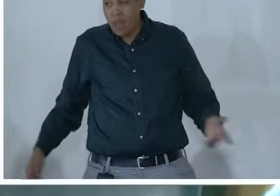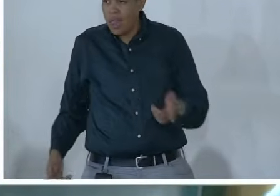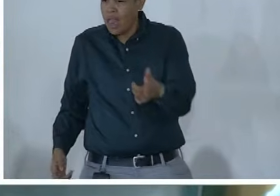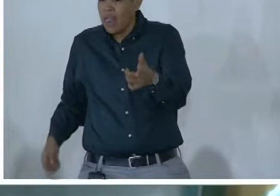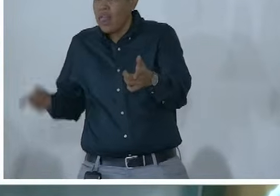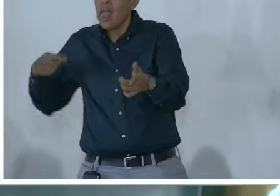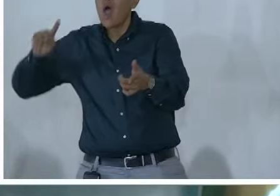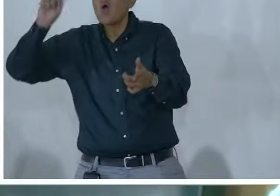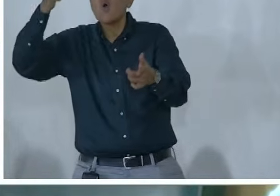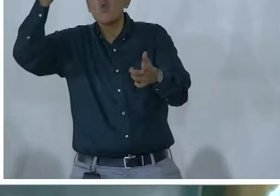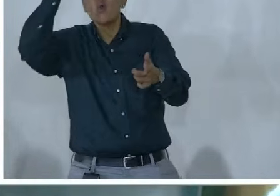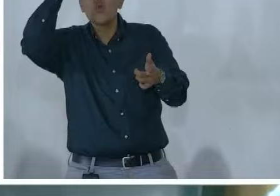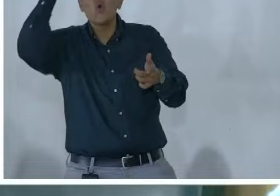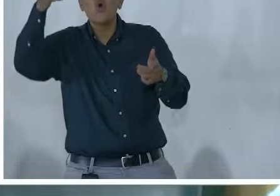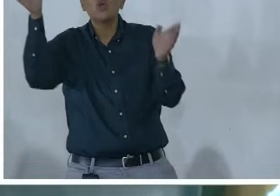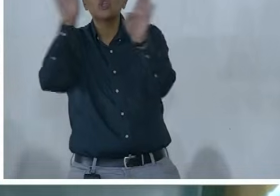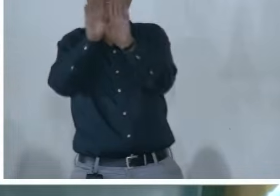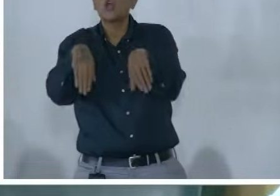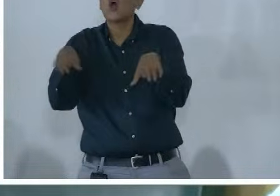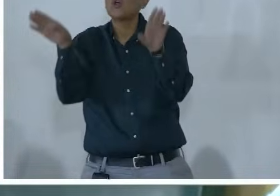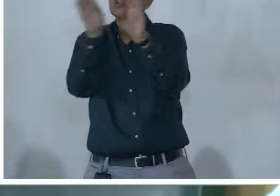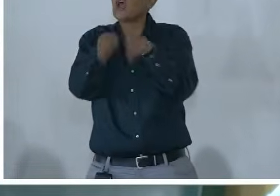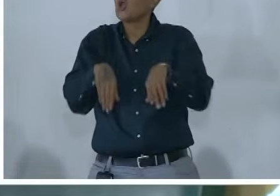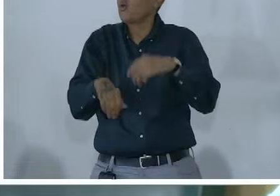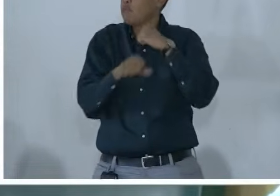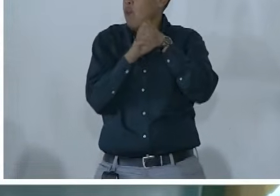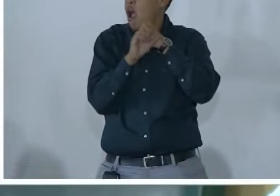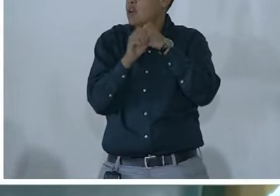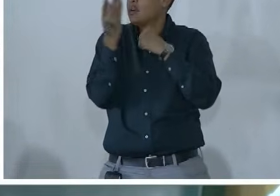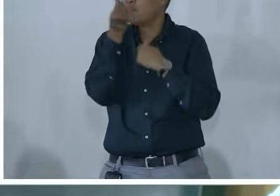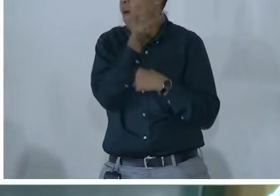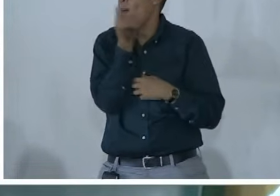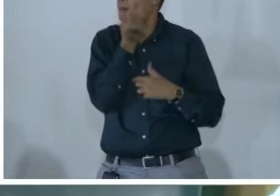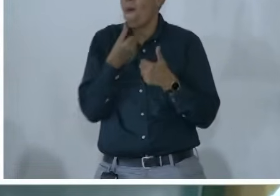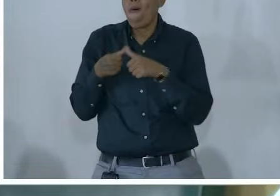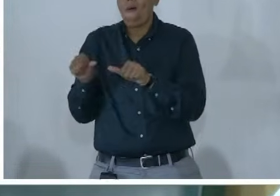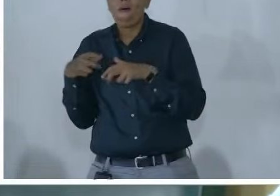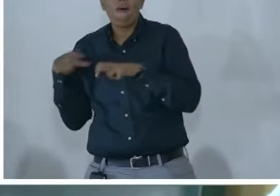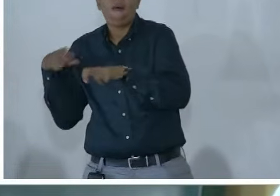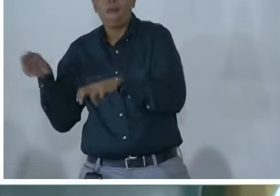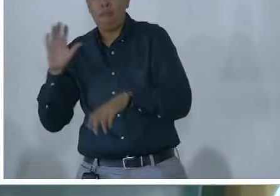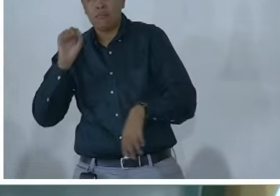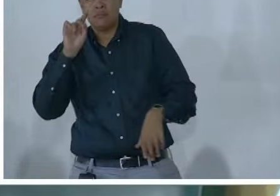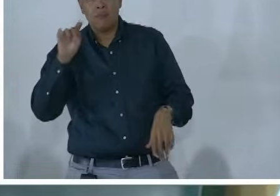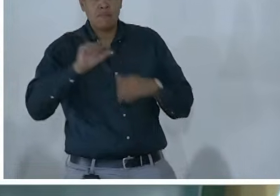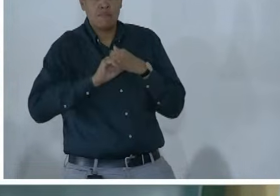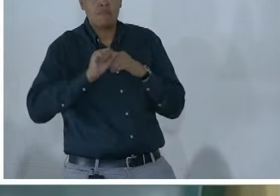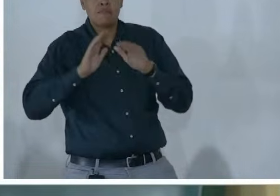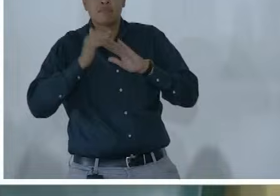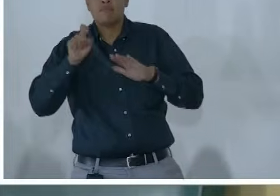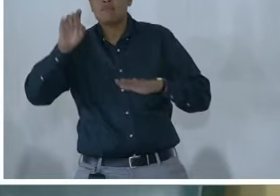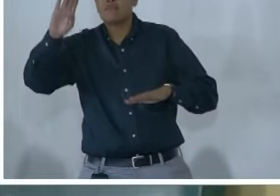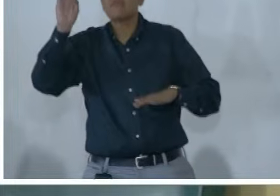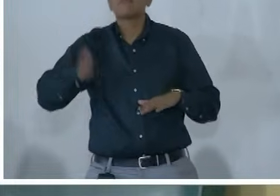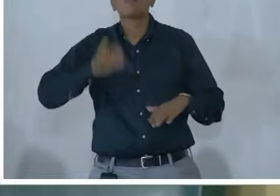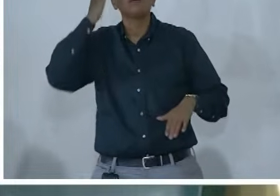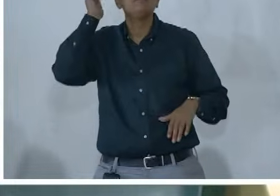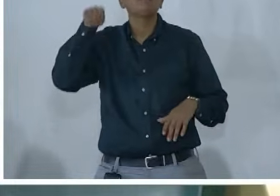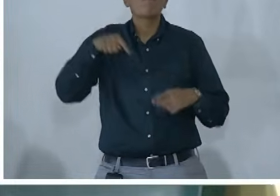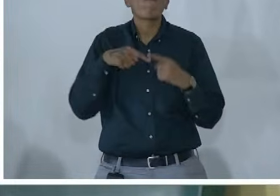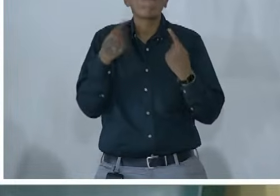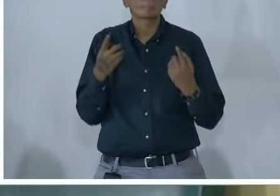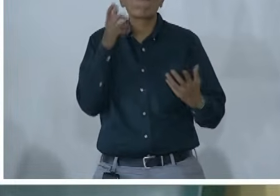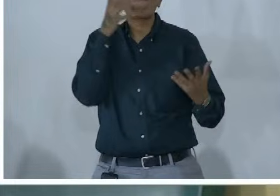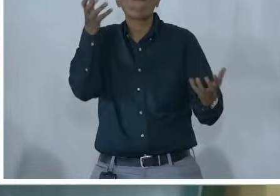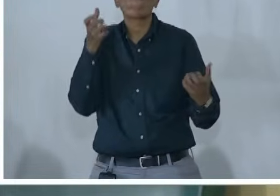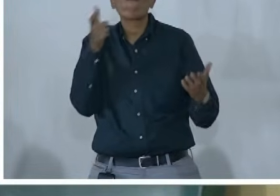They only know about shutting down stock markets. Jamaicans should never forget that it was the opposition that